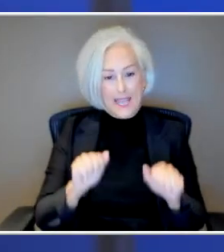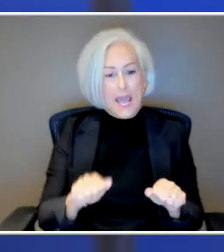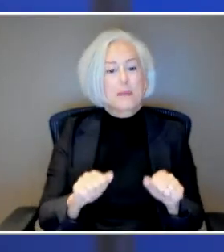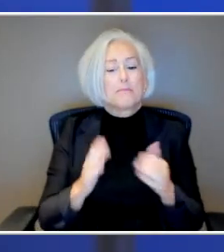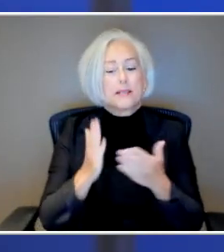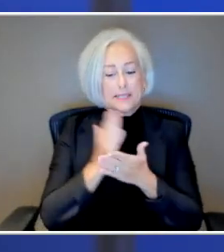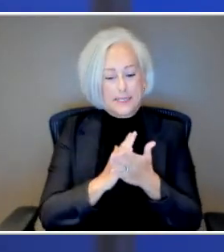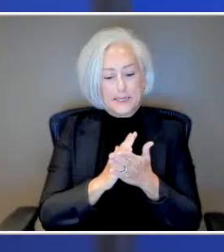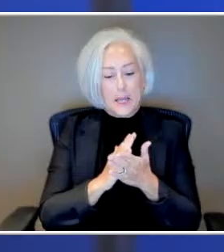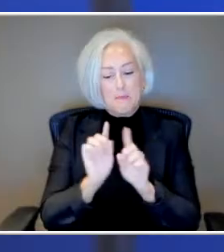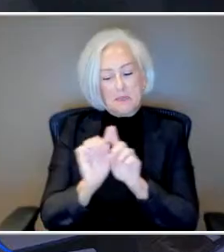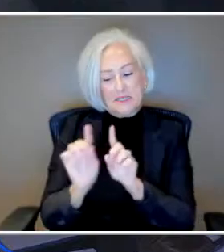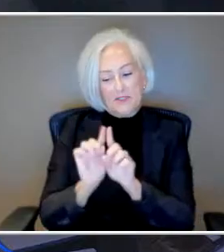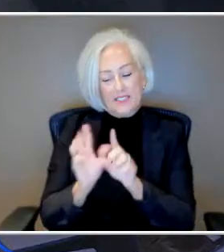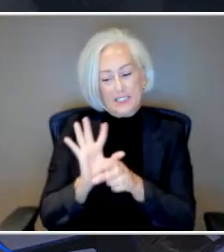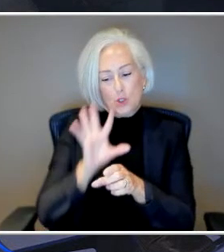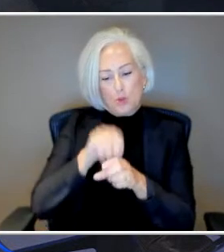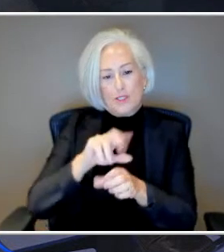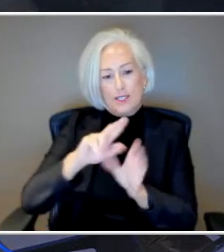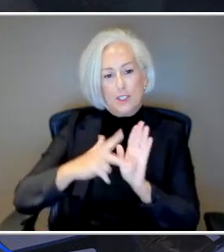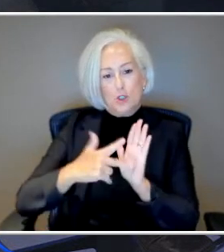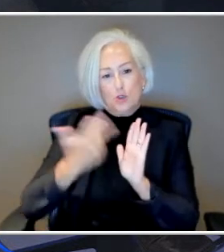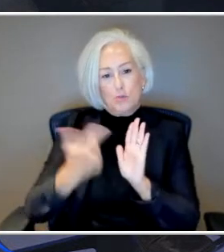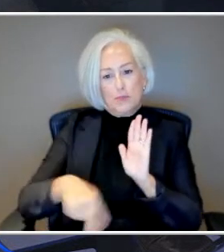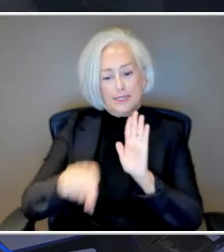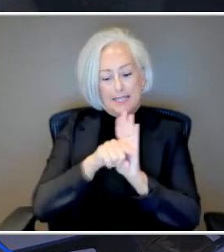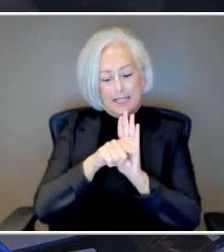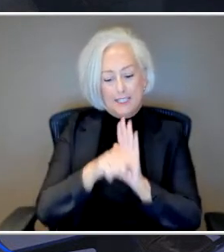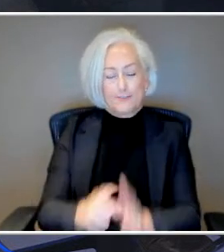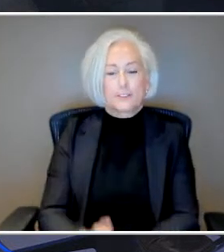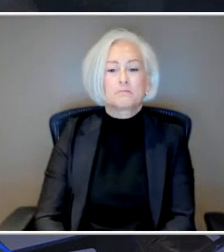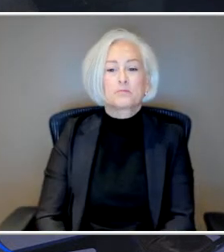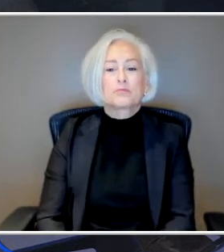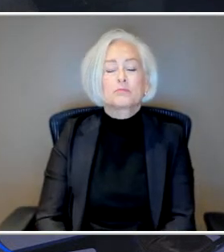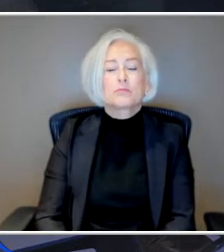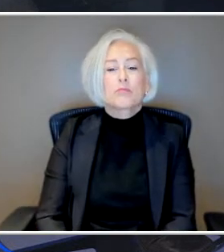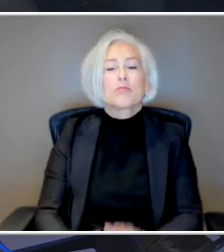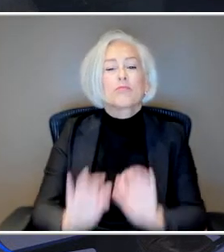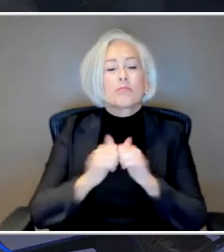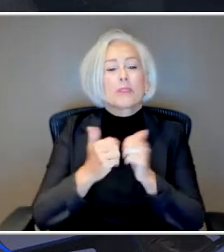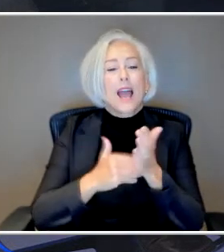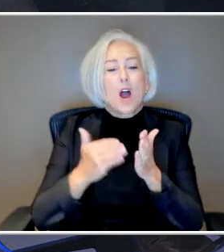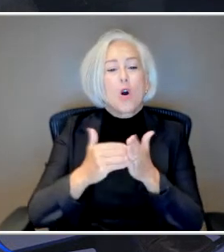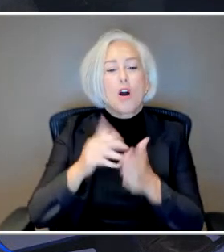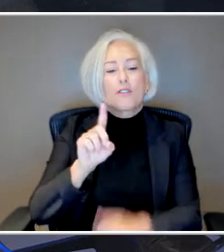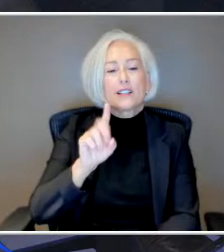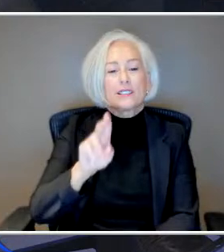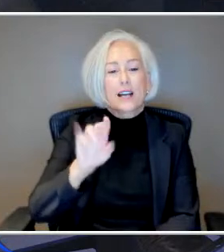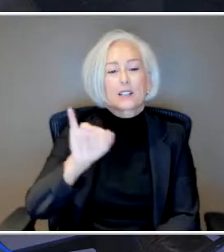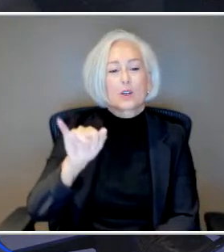breast cancers. Another question for you. How often does Dr. Wagner check social media? I would